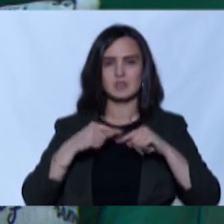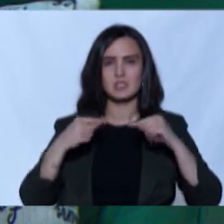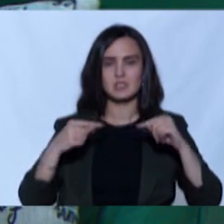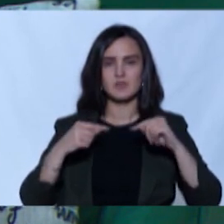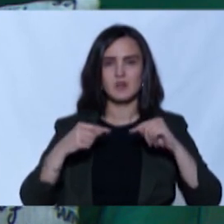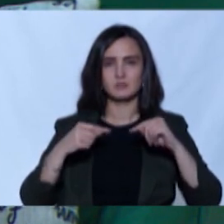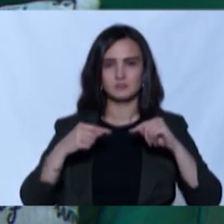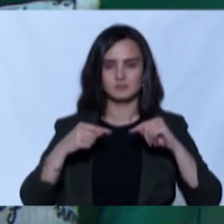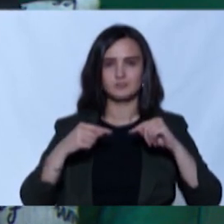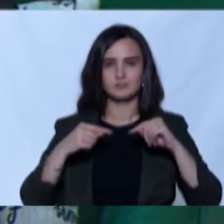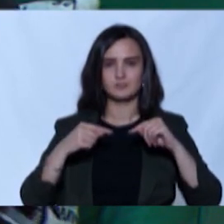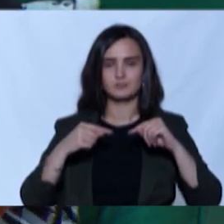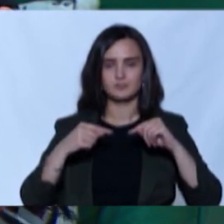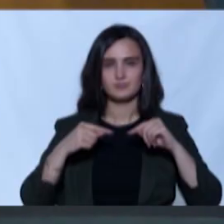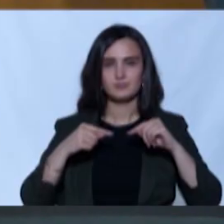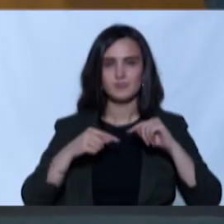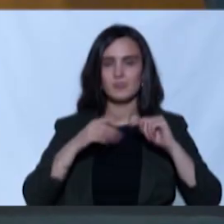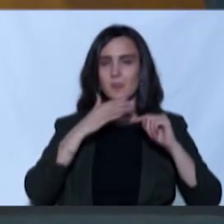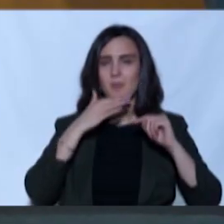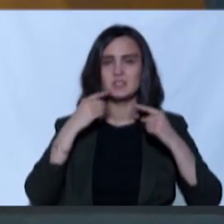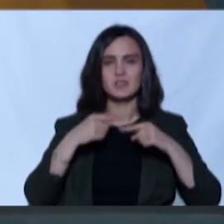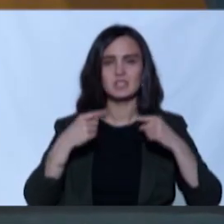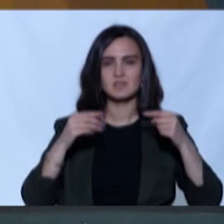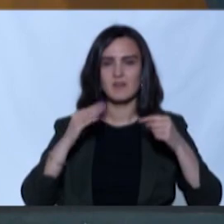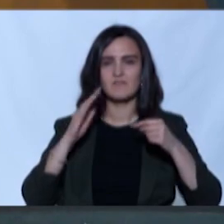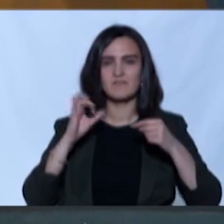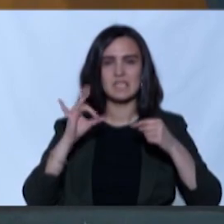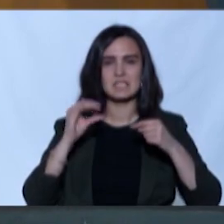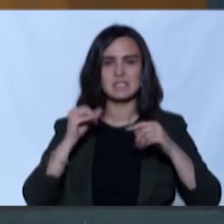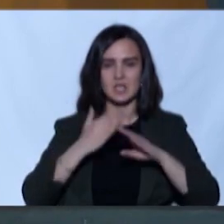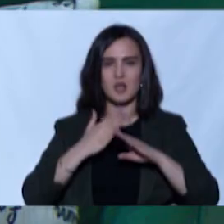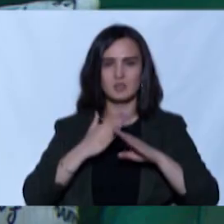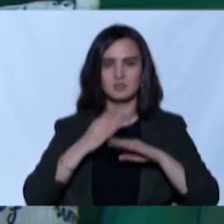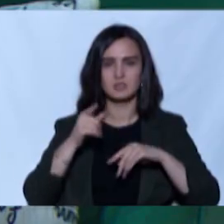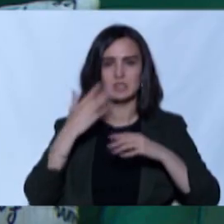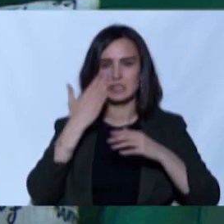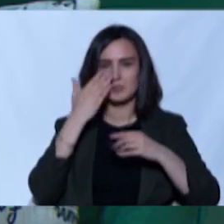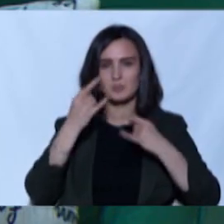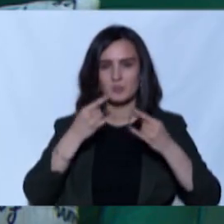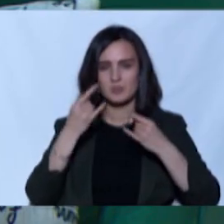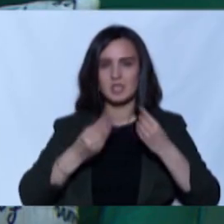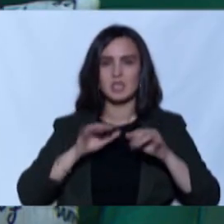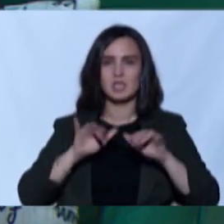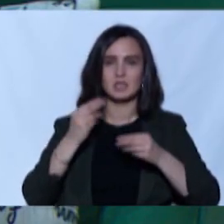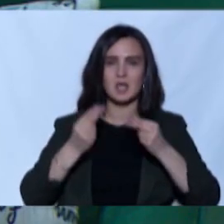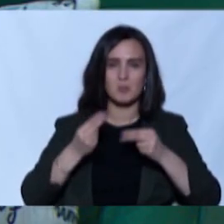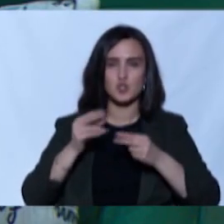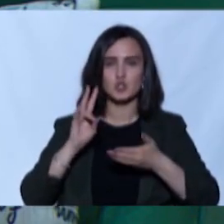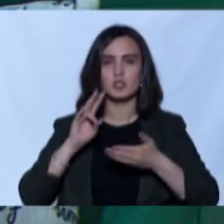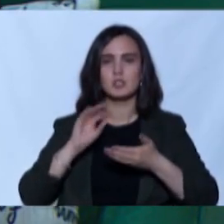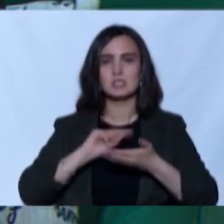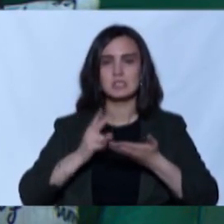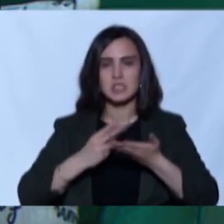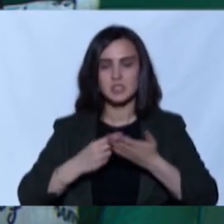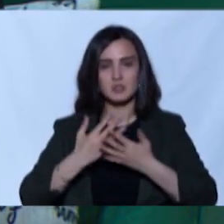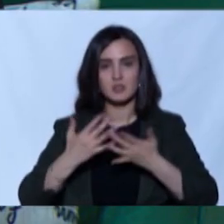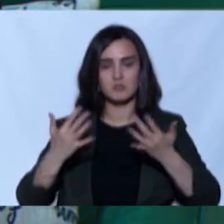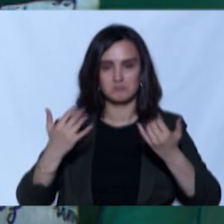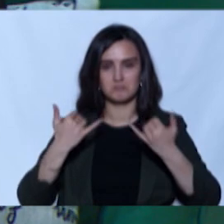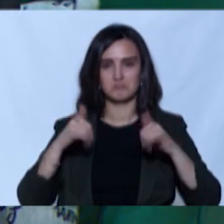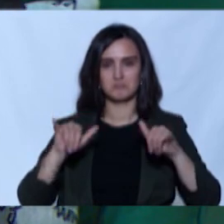There's literally hundreds of versions of the film, and there's also video games and graphic novels. And you get this impression that